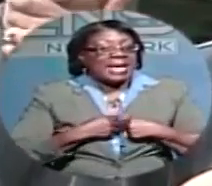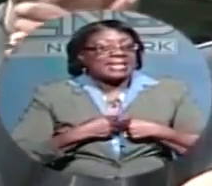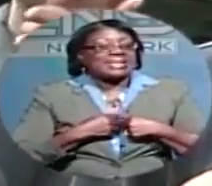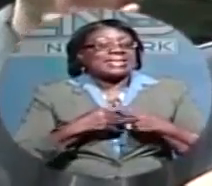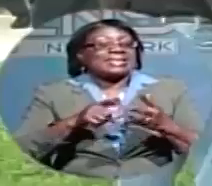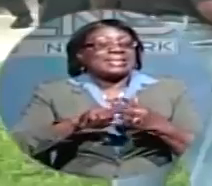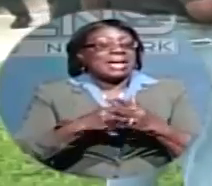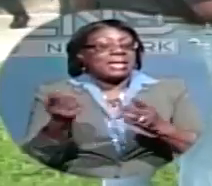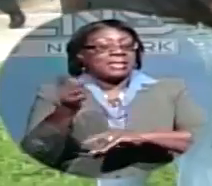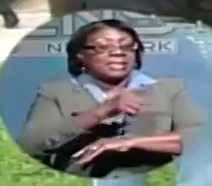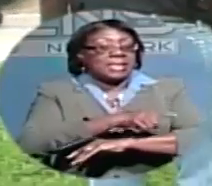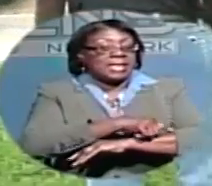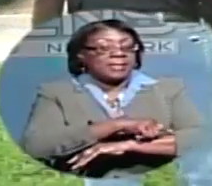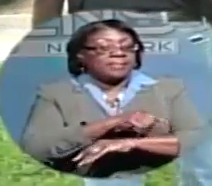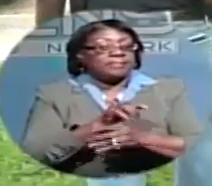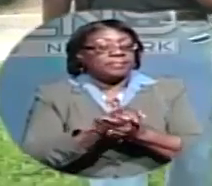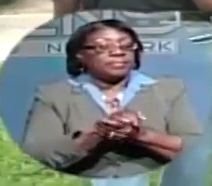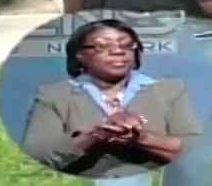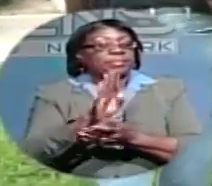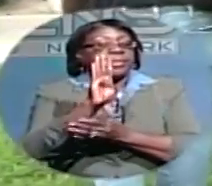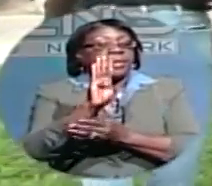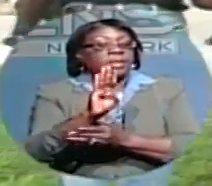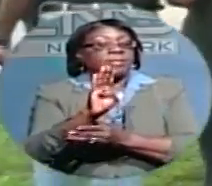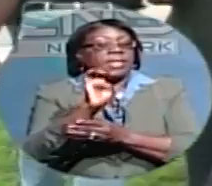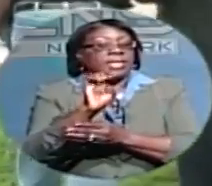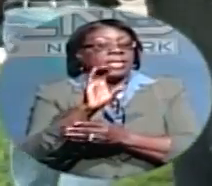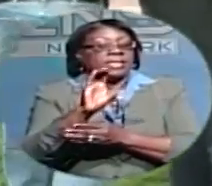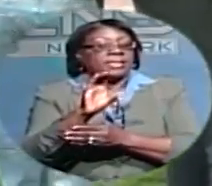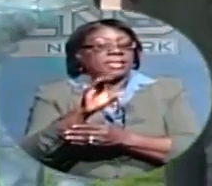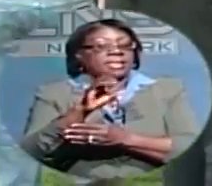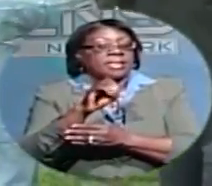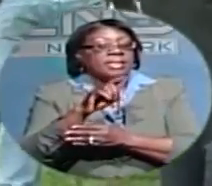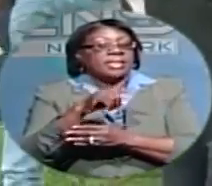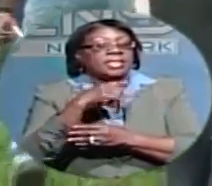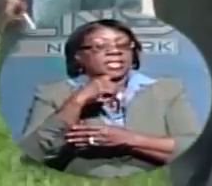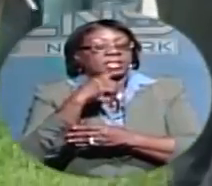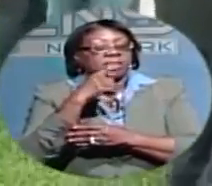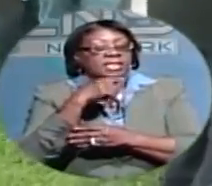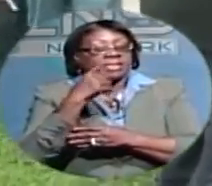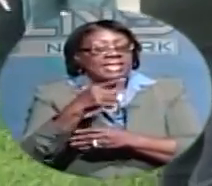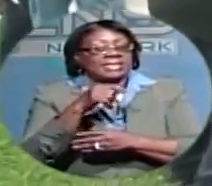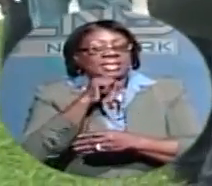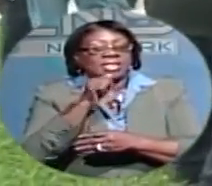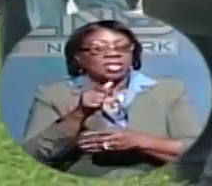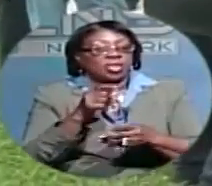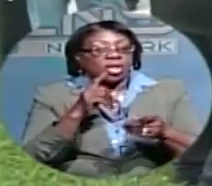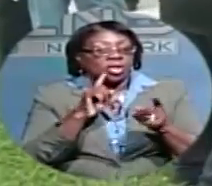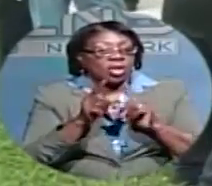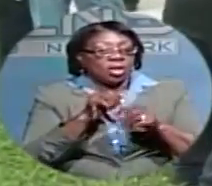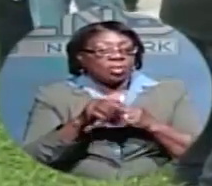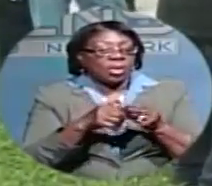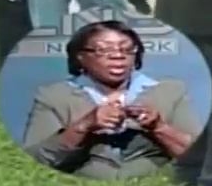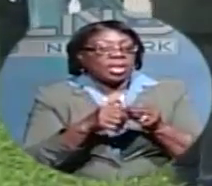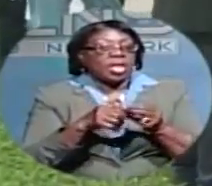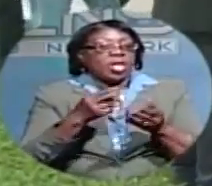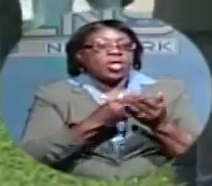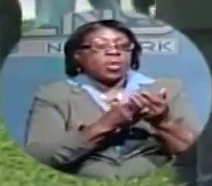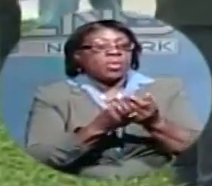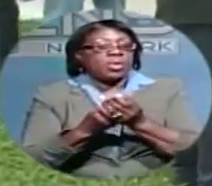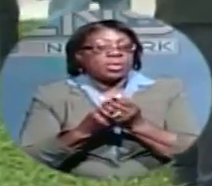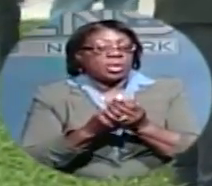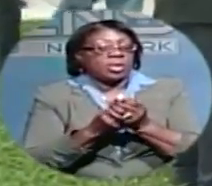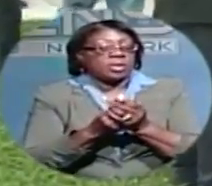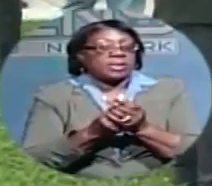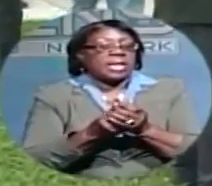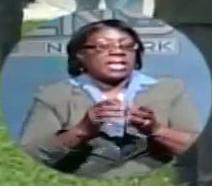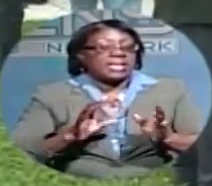today. Now, BEC says it doesn't comment on human resource matters and encourages the union to employ all